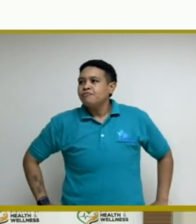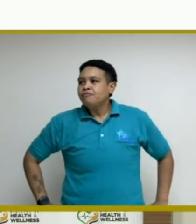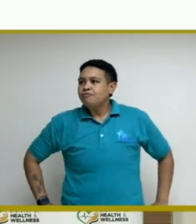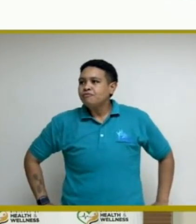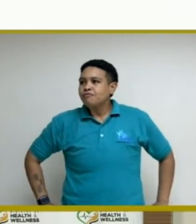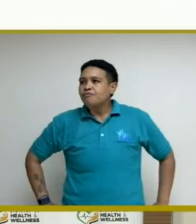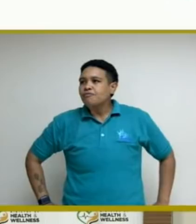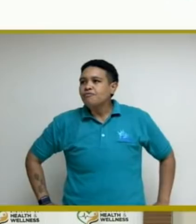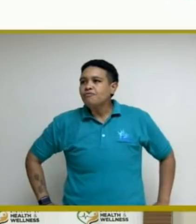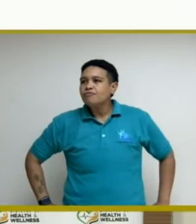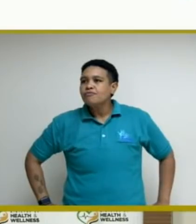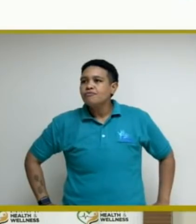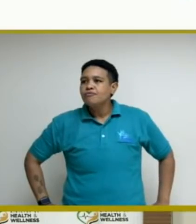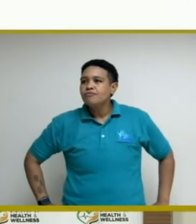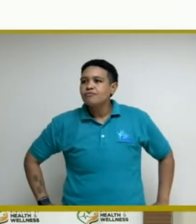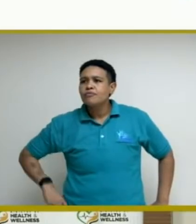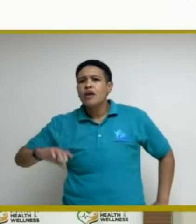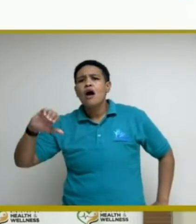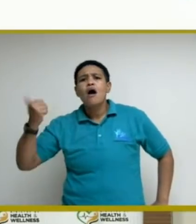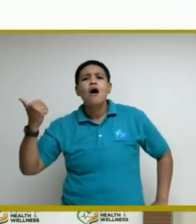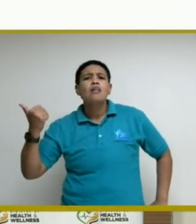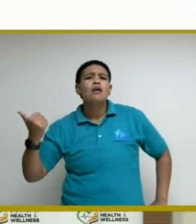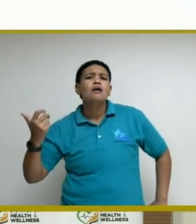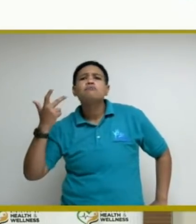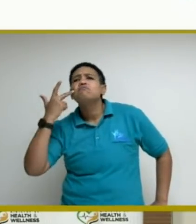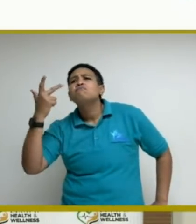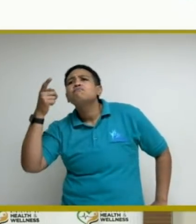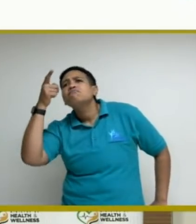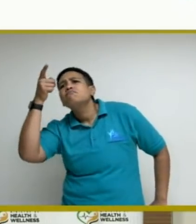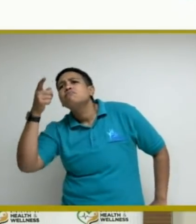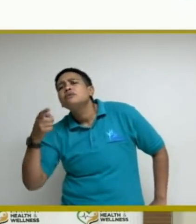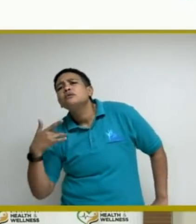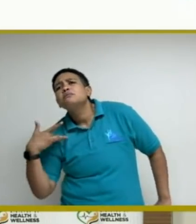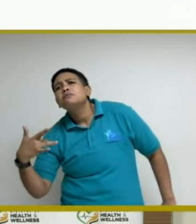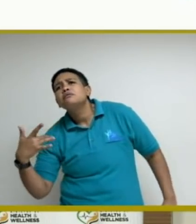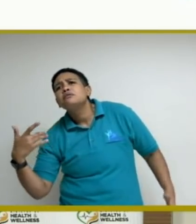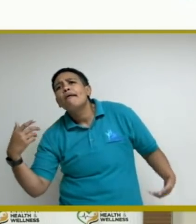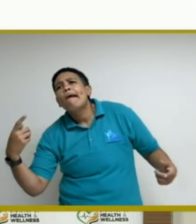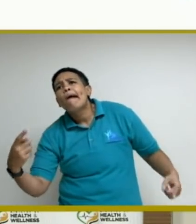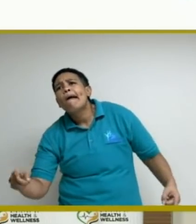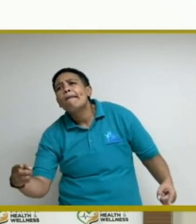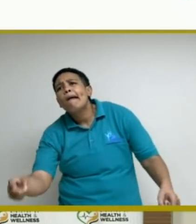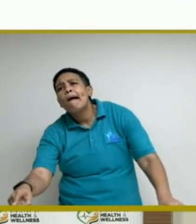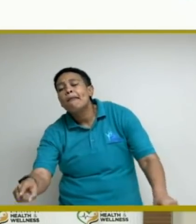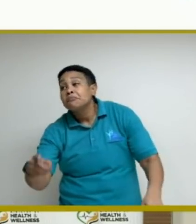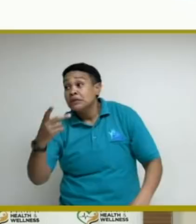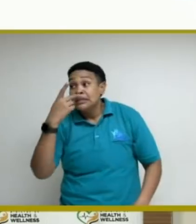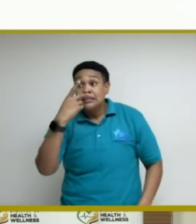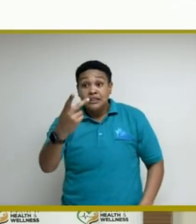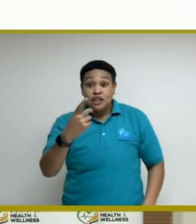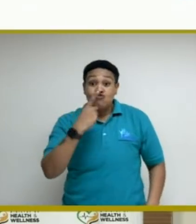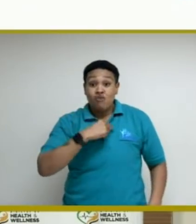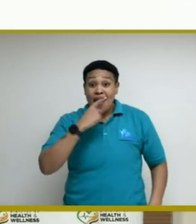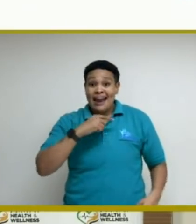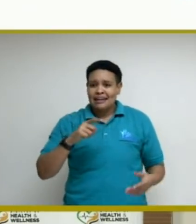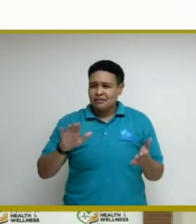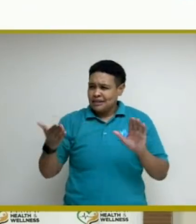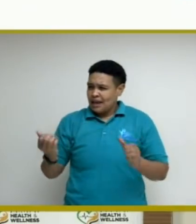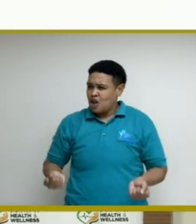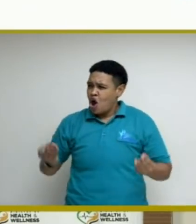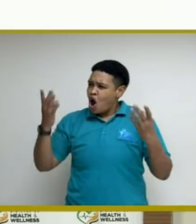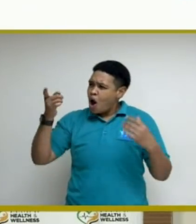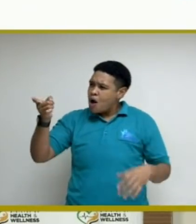In terms of the other trends, on this slide we can see in red the number of deaths, and